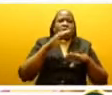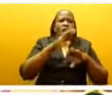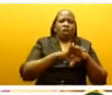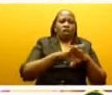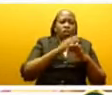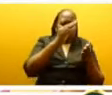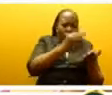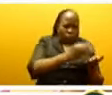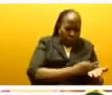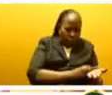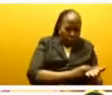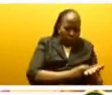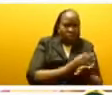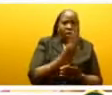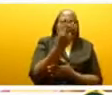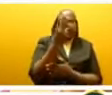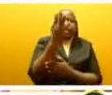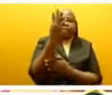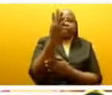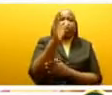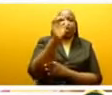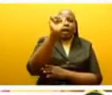34A,